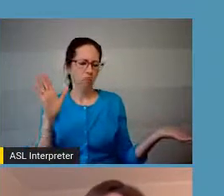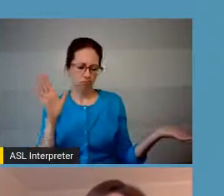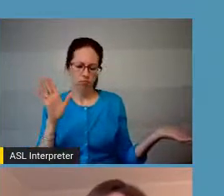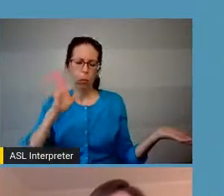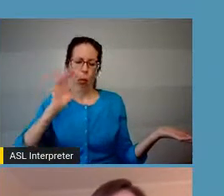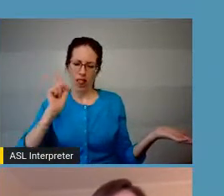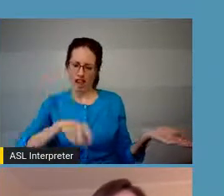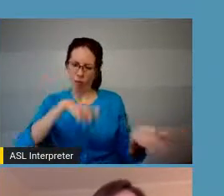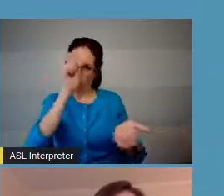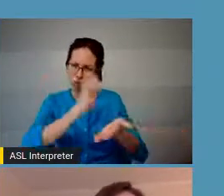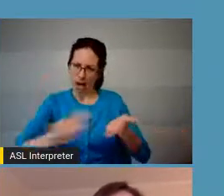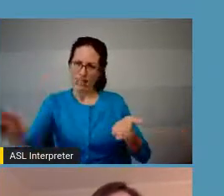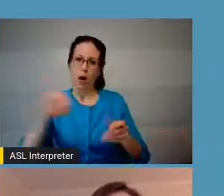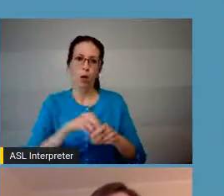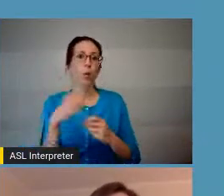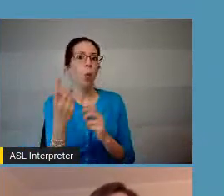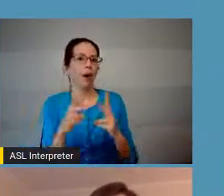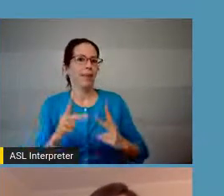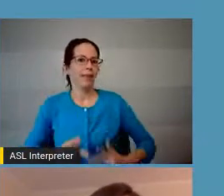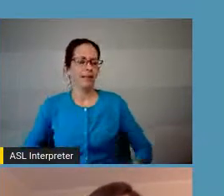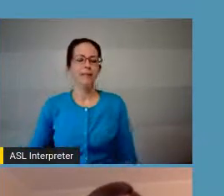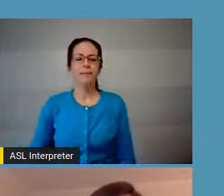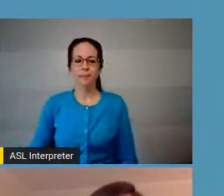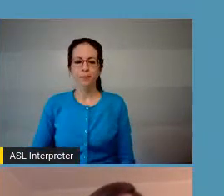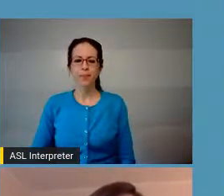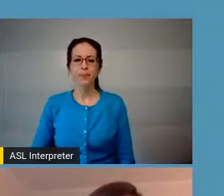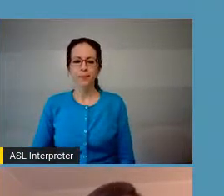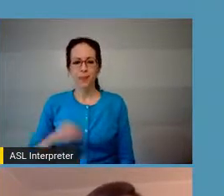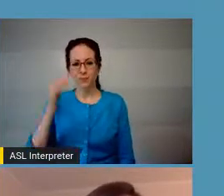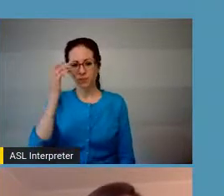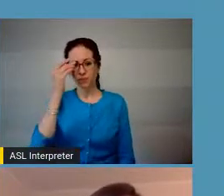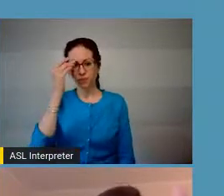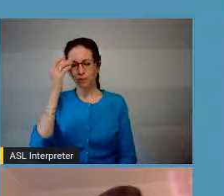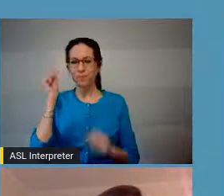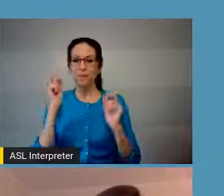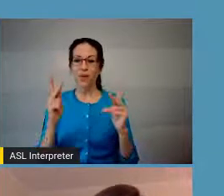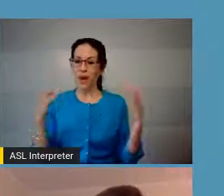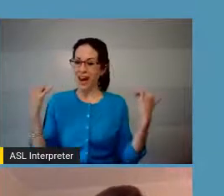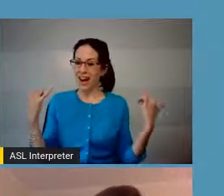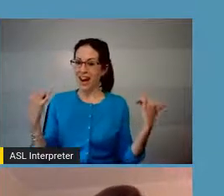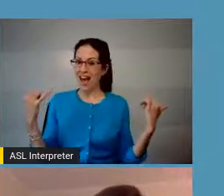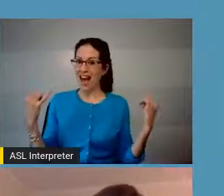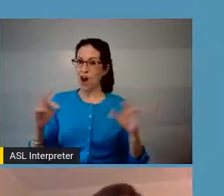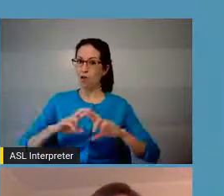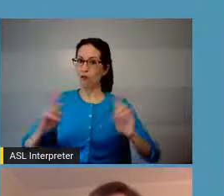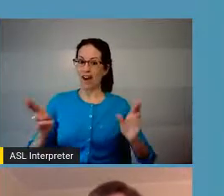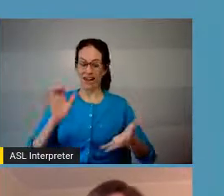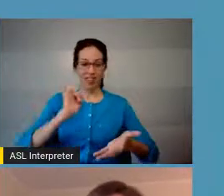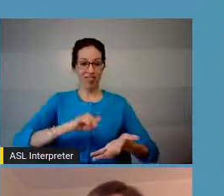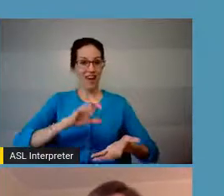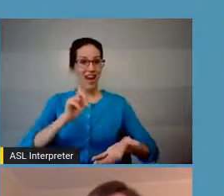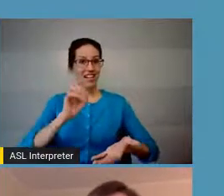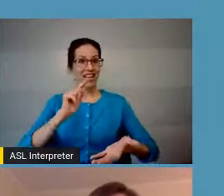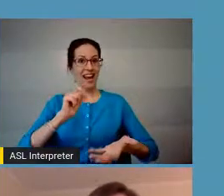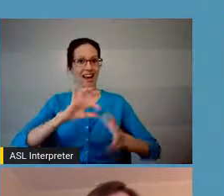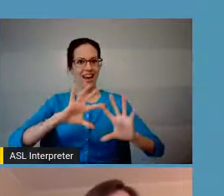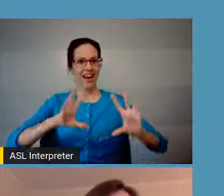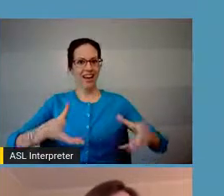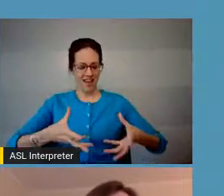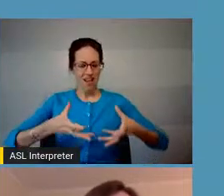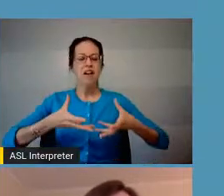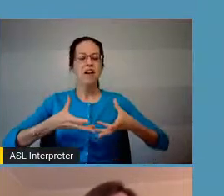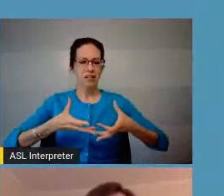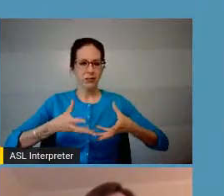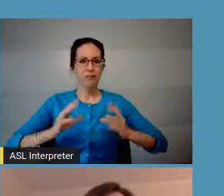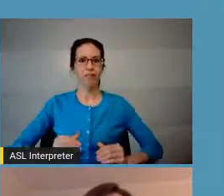in one central place. So now you're ready to take this data to a higher level. And